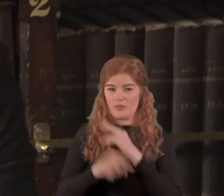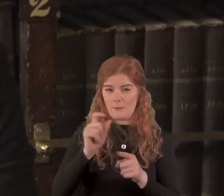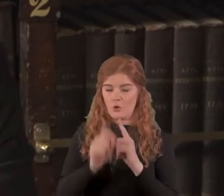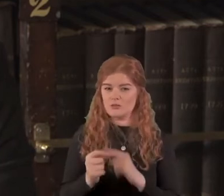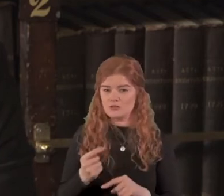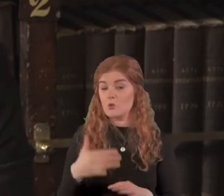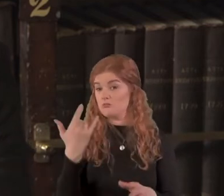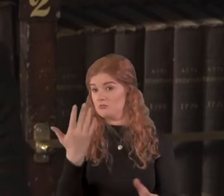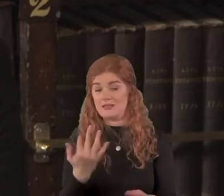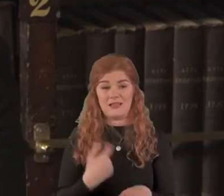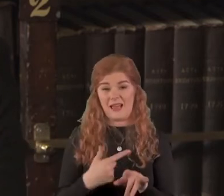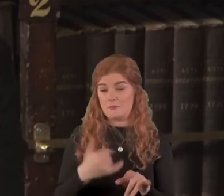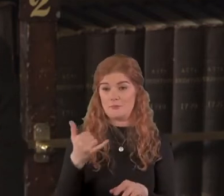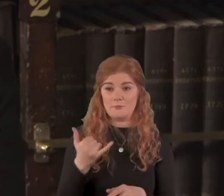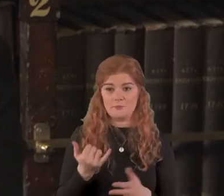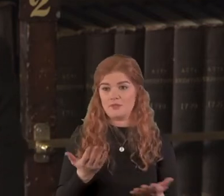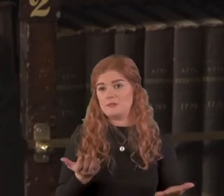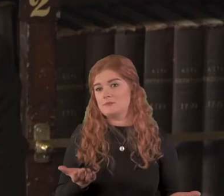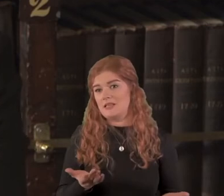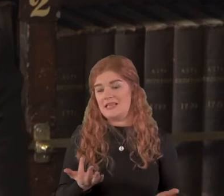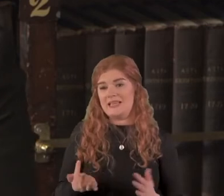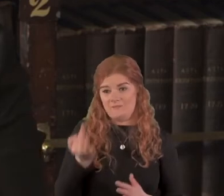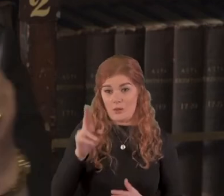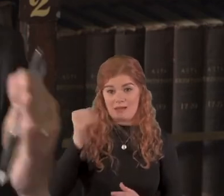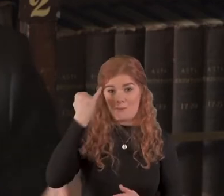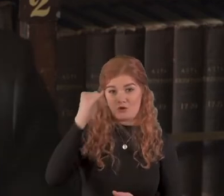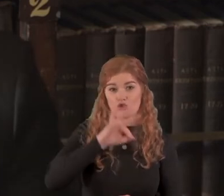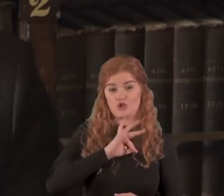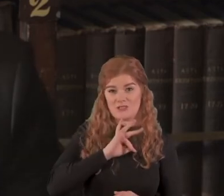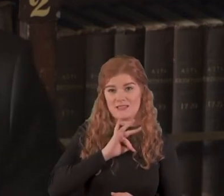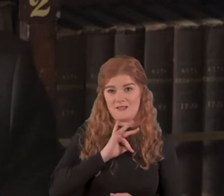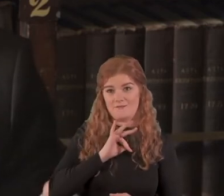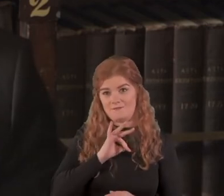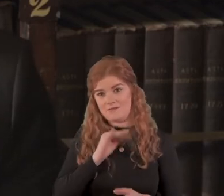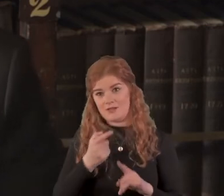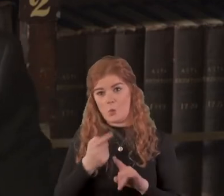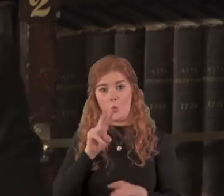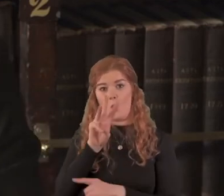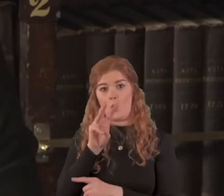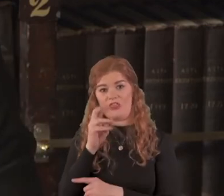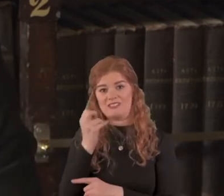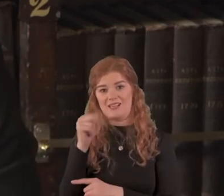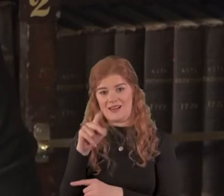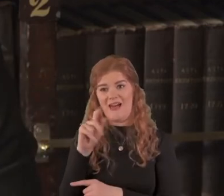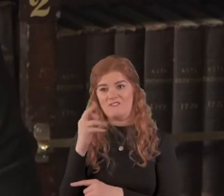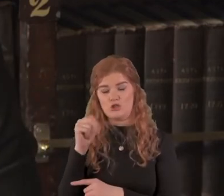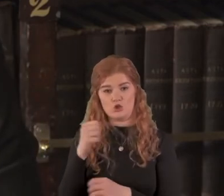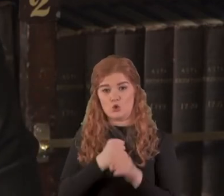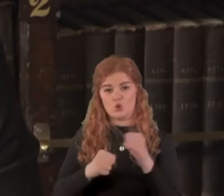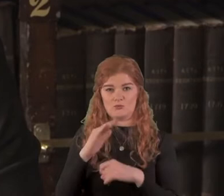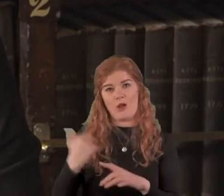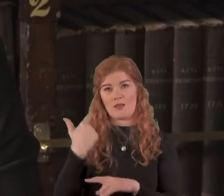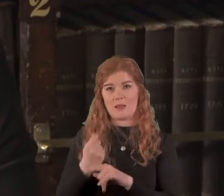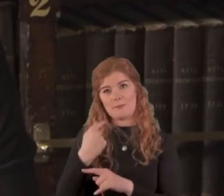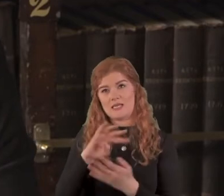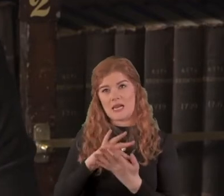Again, if you were to sort of put yourself back maybe in your predecessor Worthington Evans's shoes in the 1920s, do